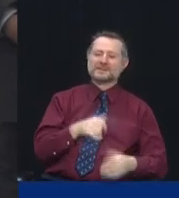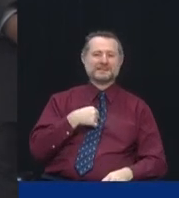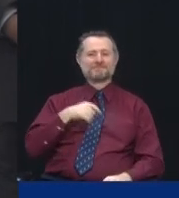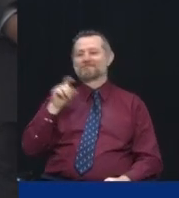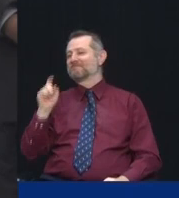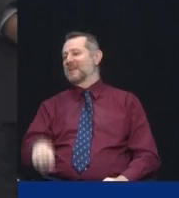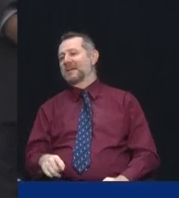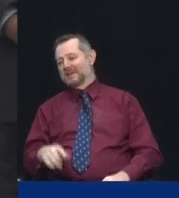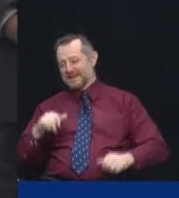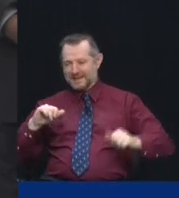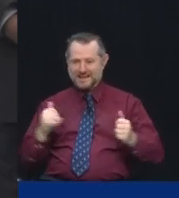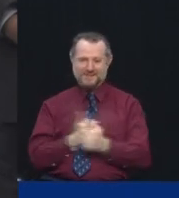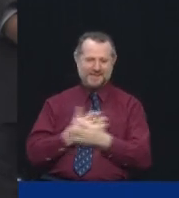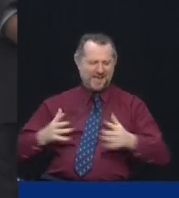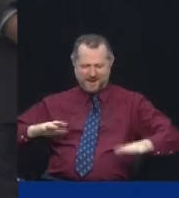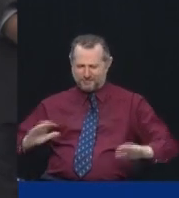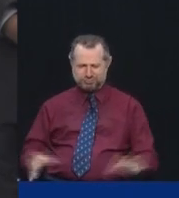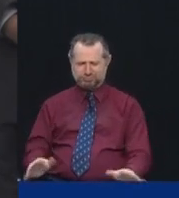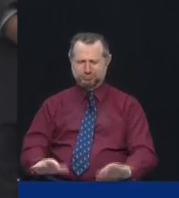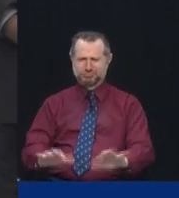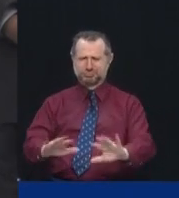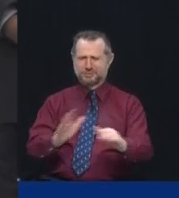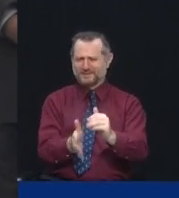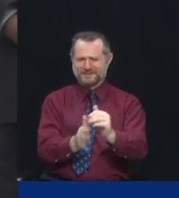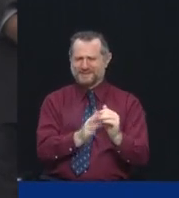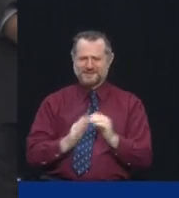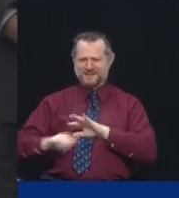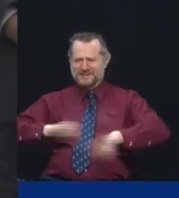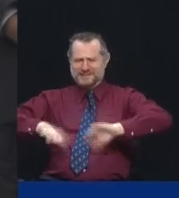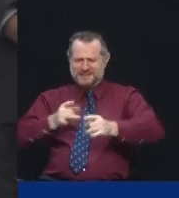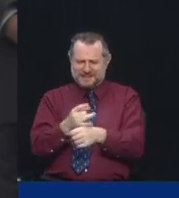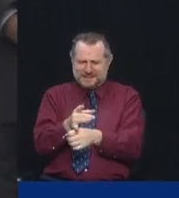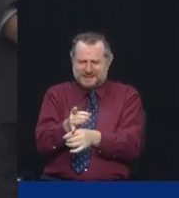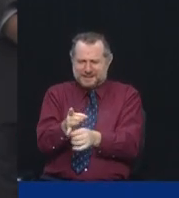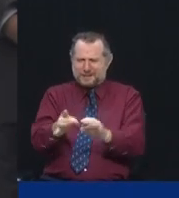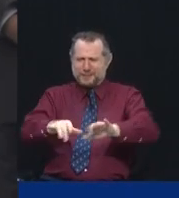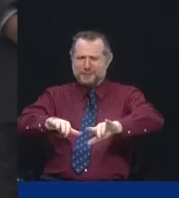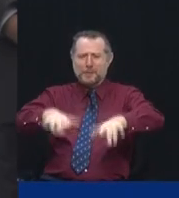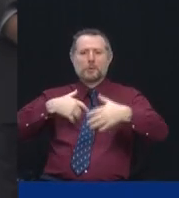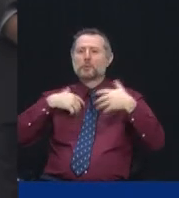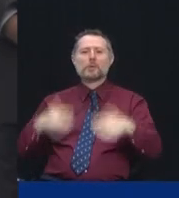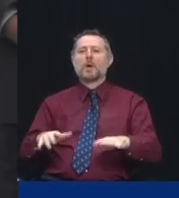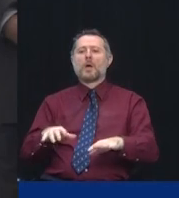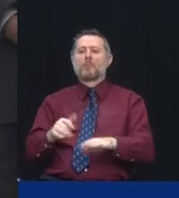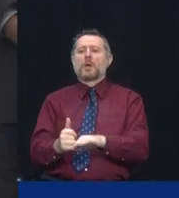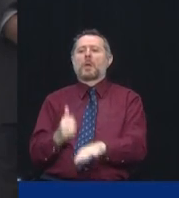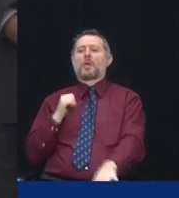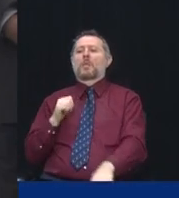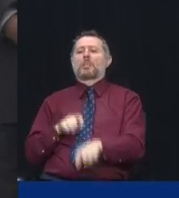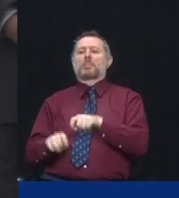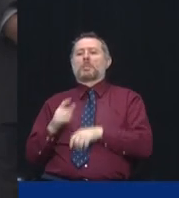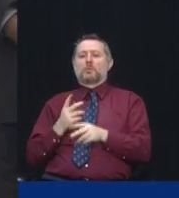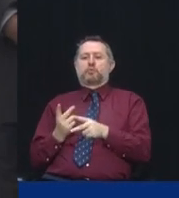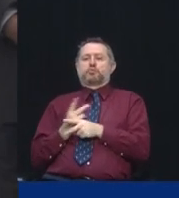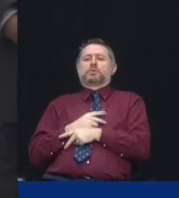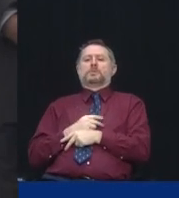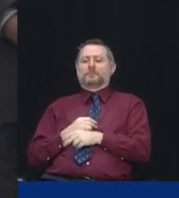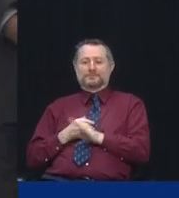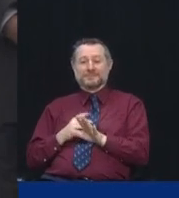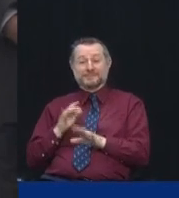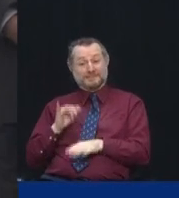everything we can to keep moving forward and not backward. As a trustee of the State University of